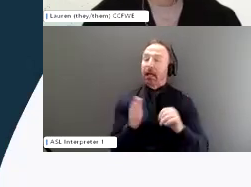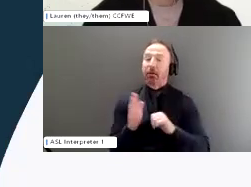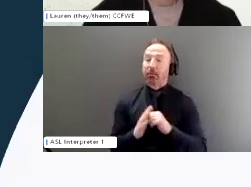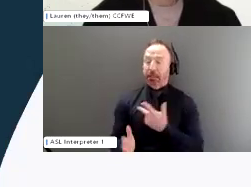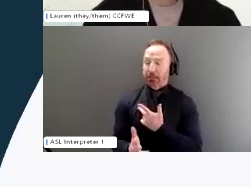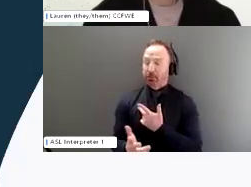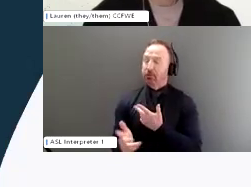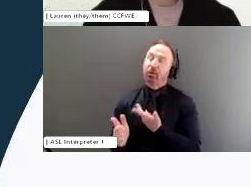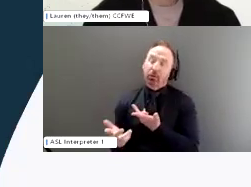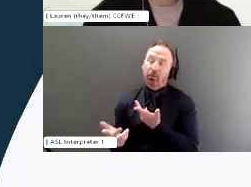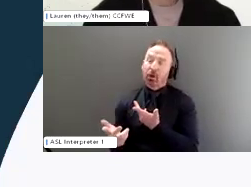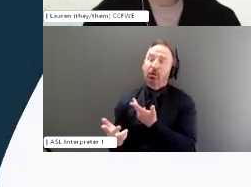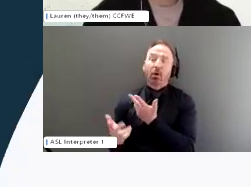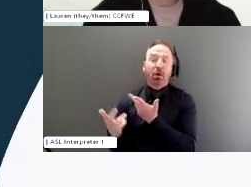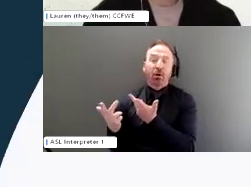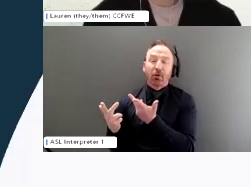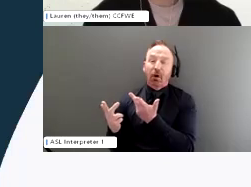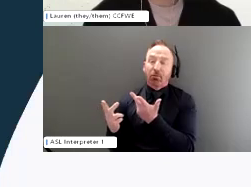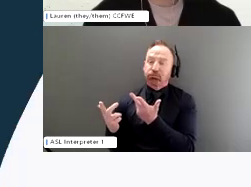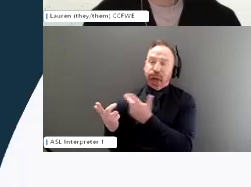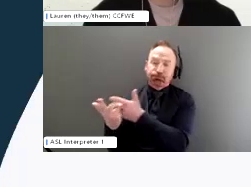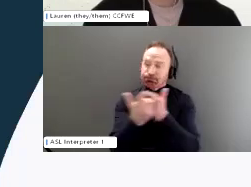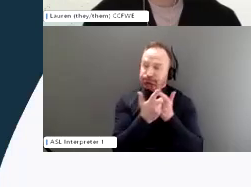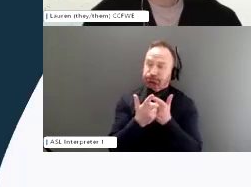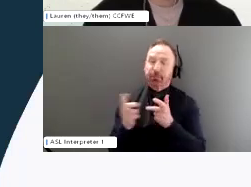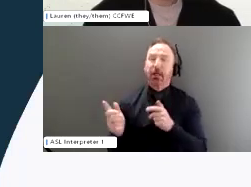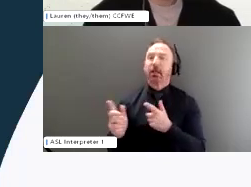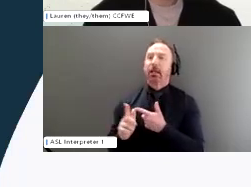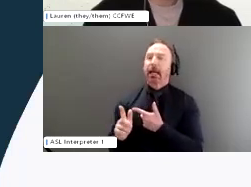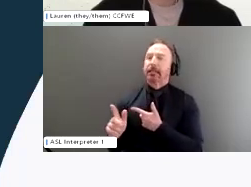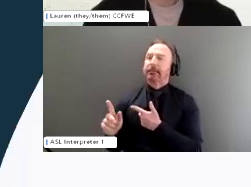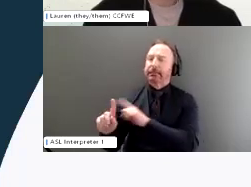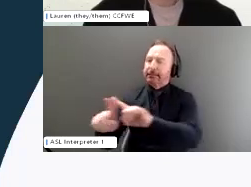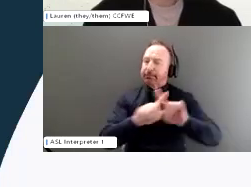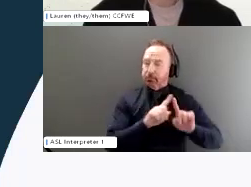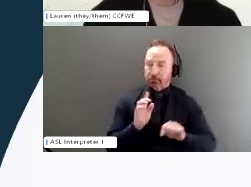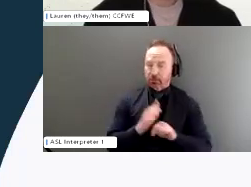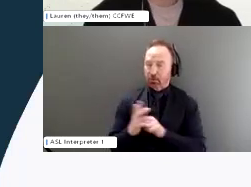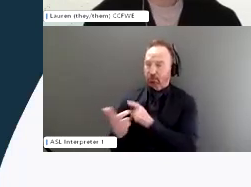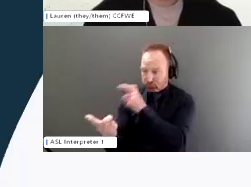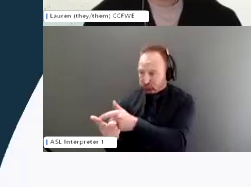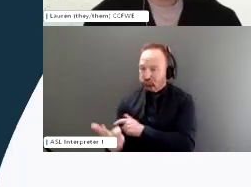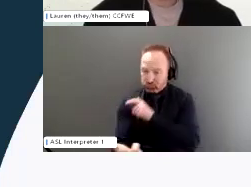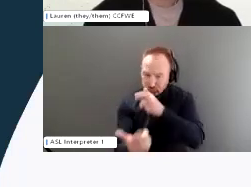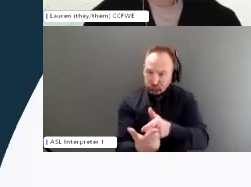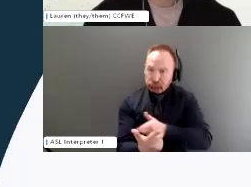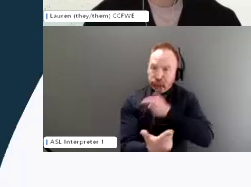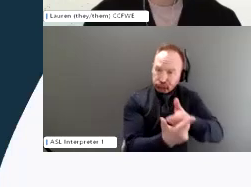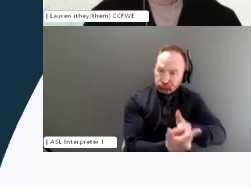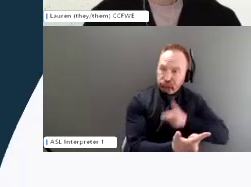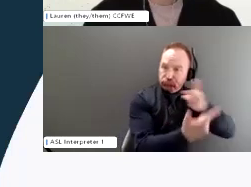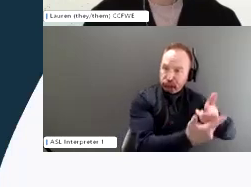these strategies are based on our research with survivors across Canada, but might not necessarily apply to every survivor.